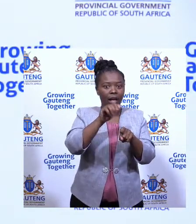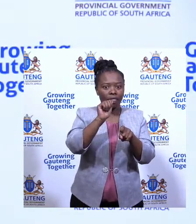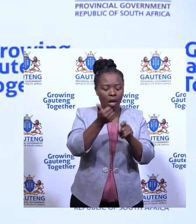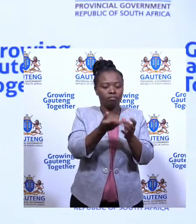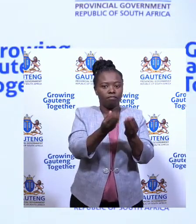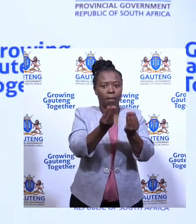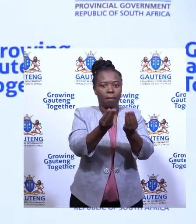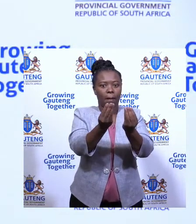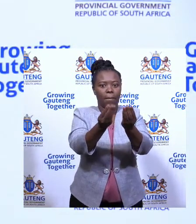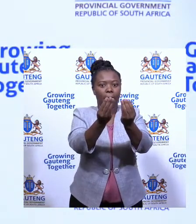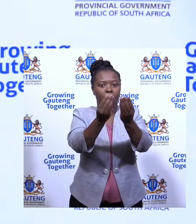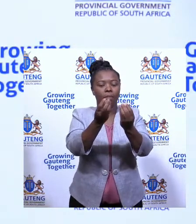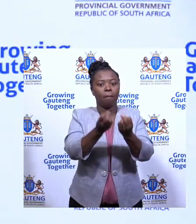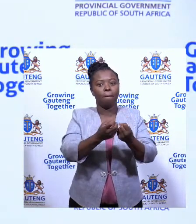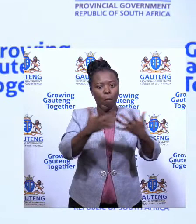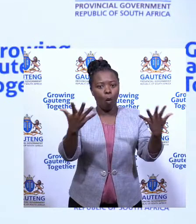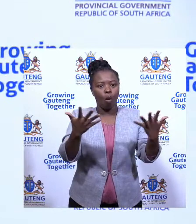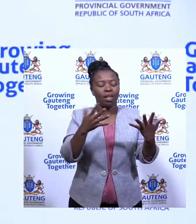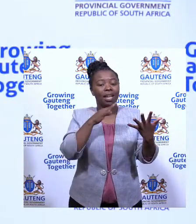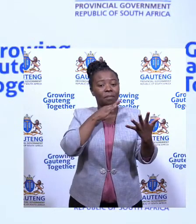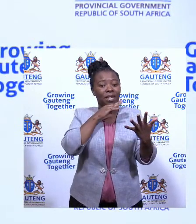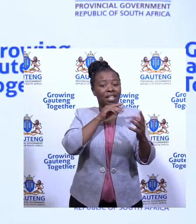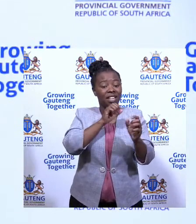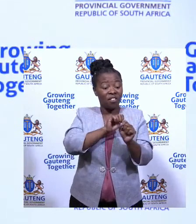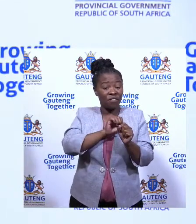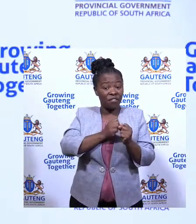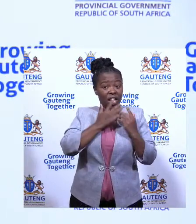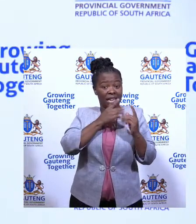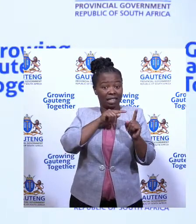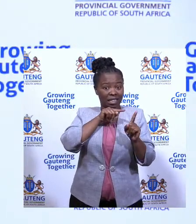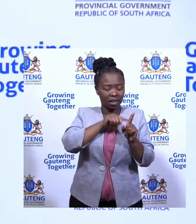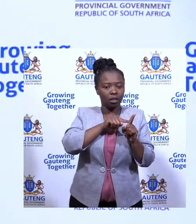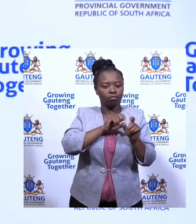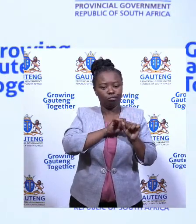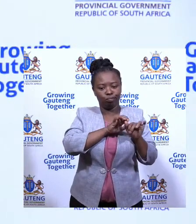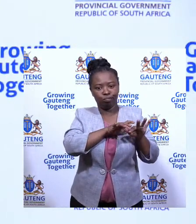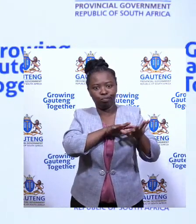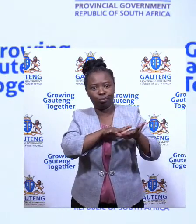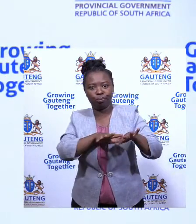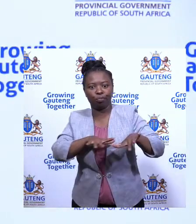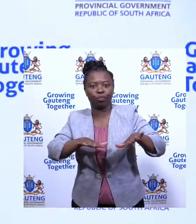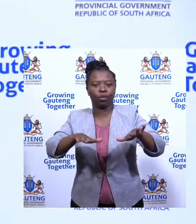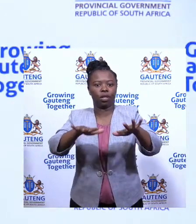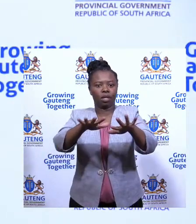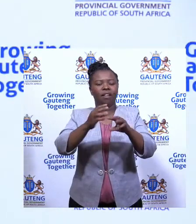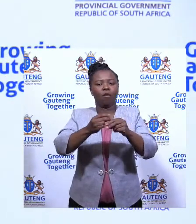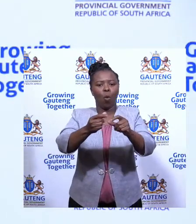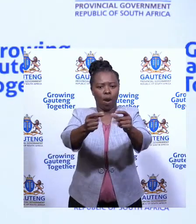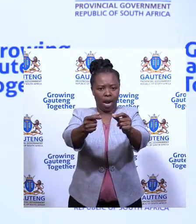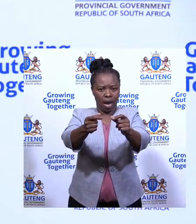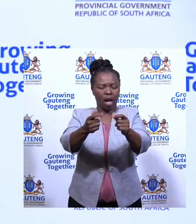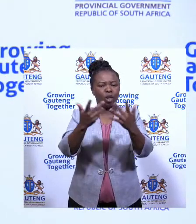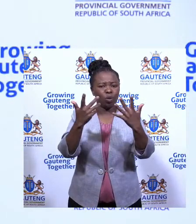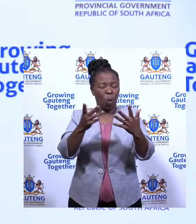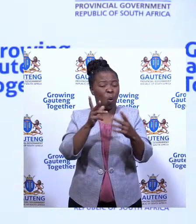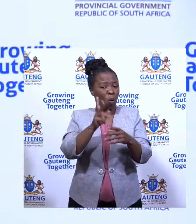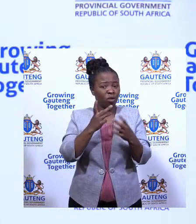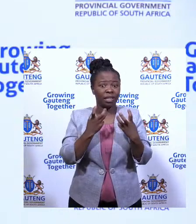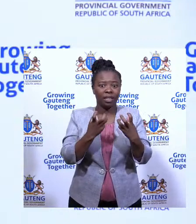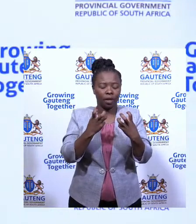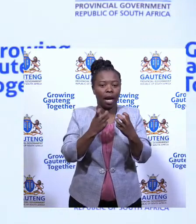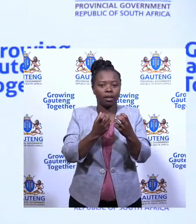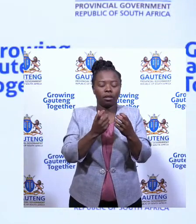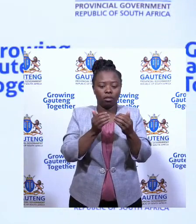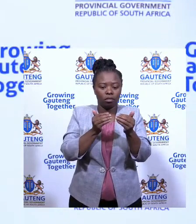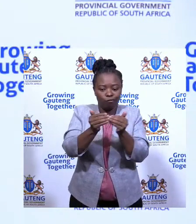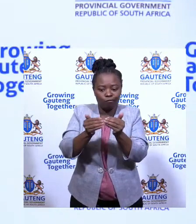be reported, showing that that infection spreads in these types of facilities a lot quicker, and it's very difficult to be able to maintain what's happening